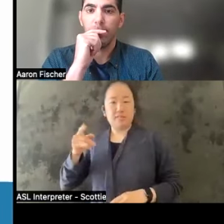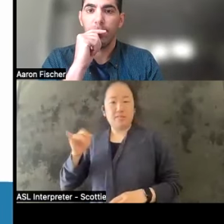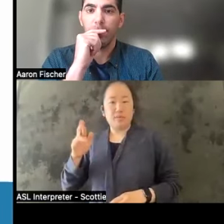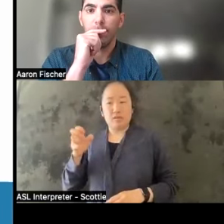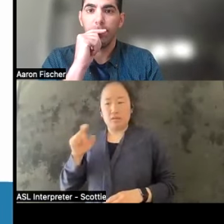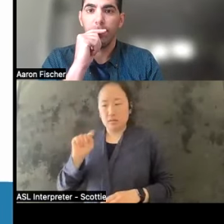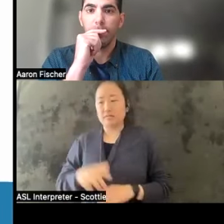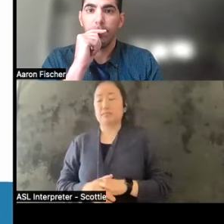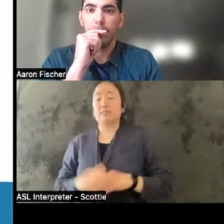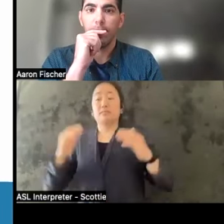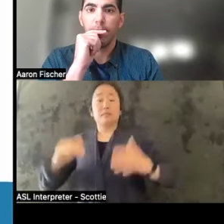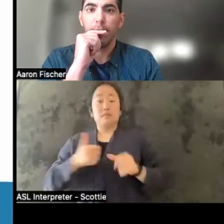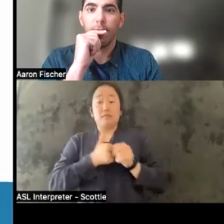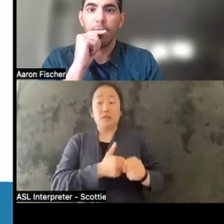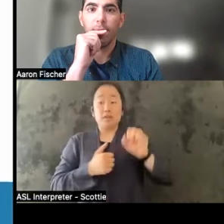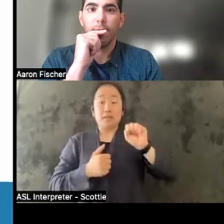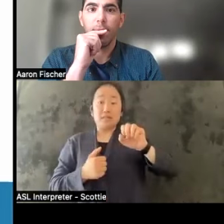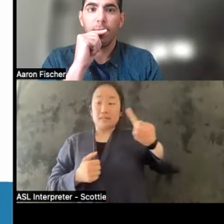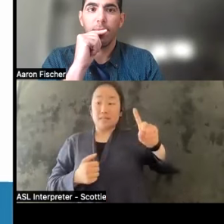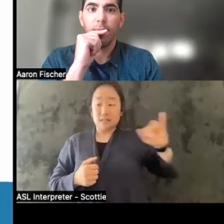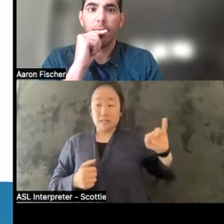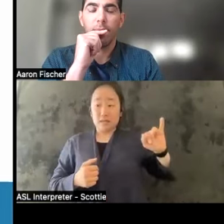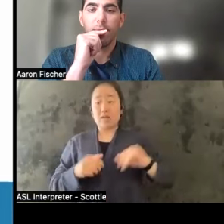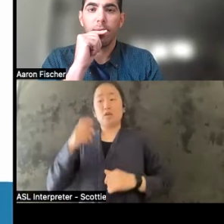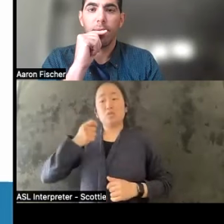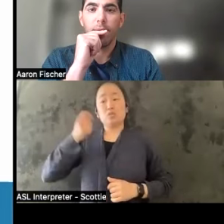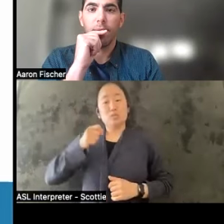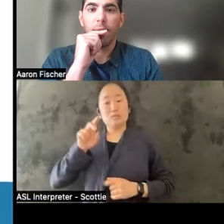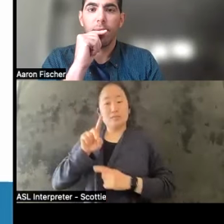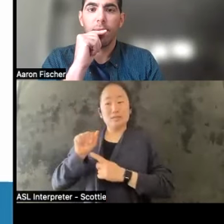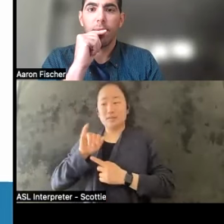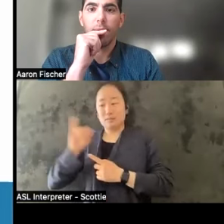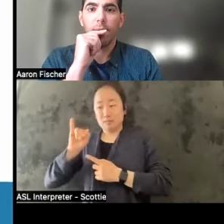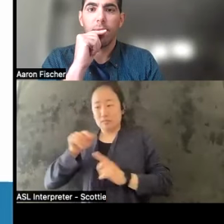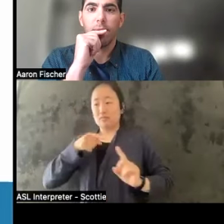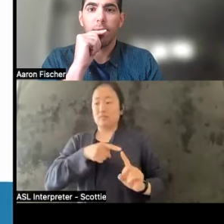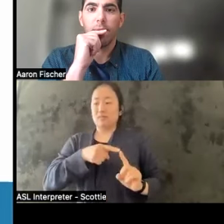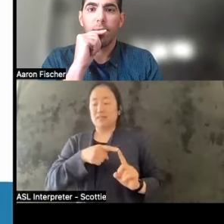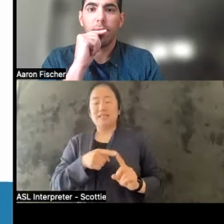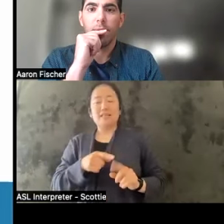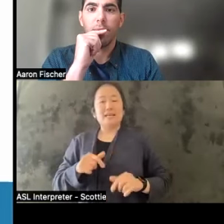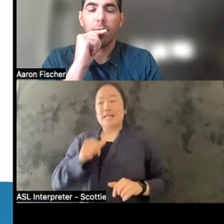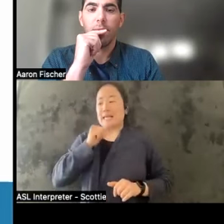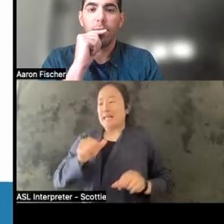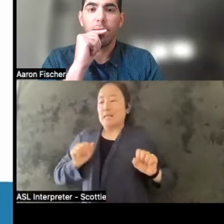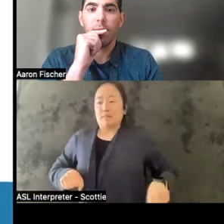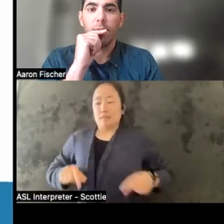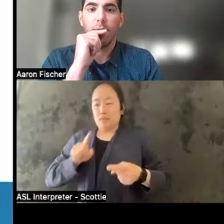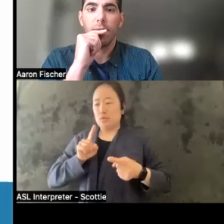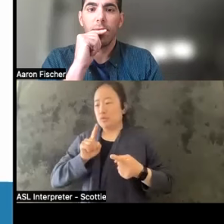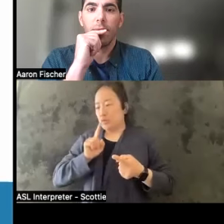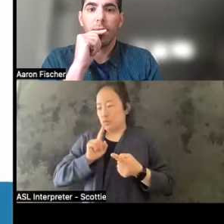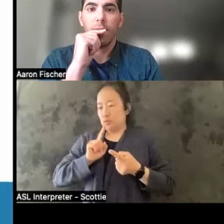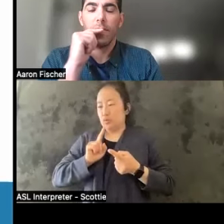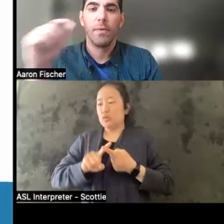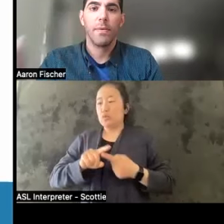gainful activity because of a physical or mental impairment that can be expected to result in death